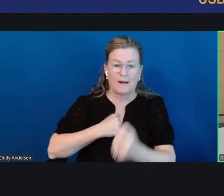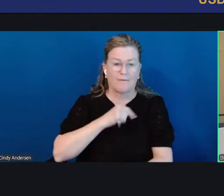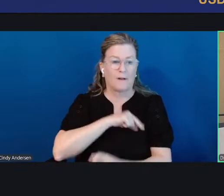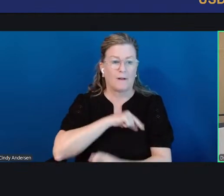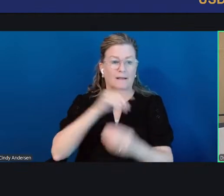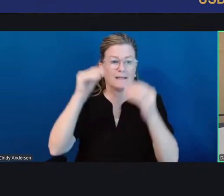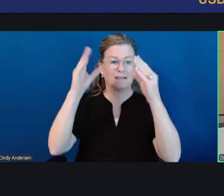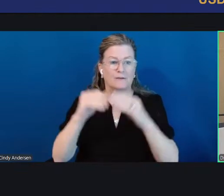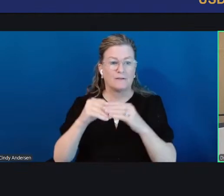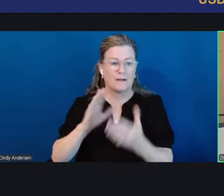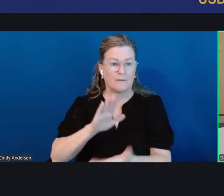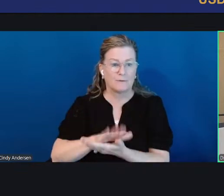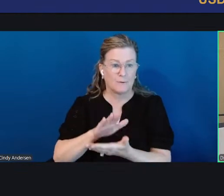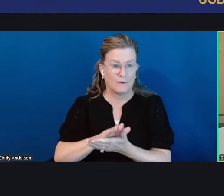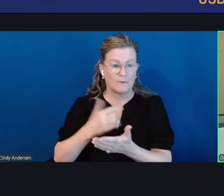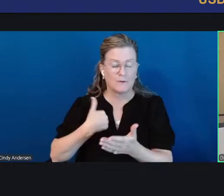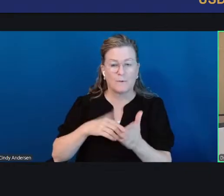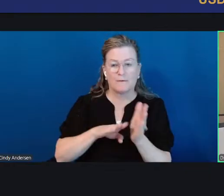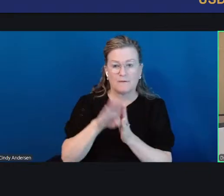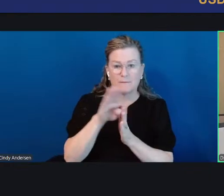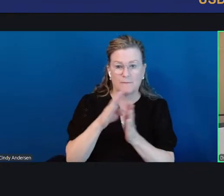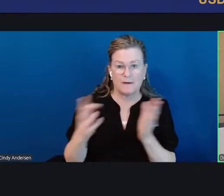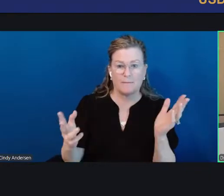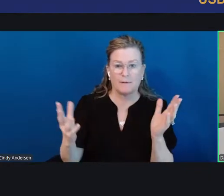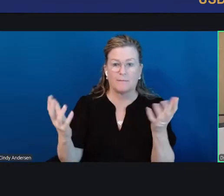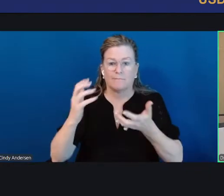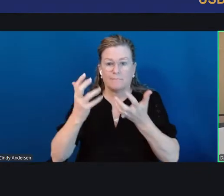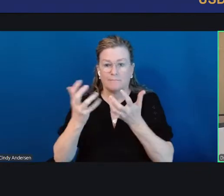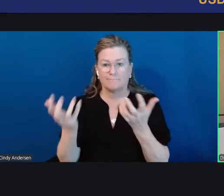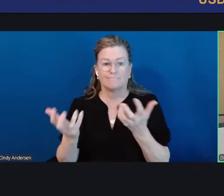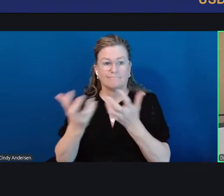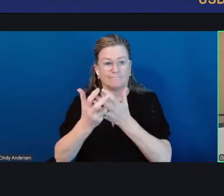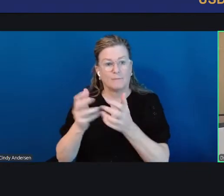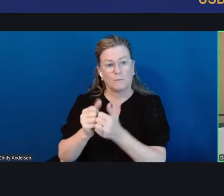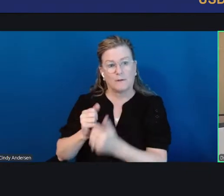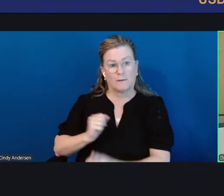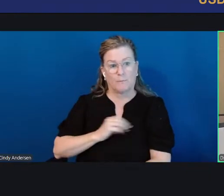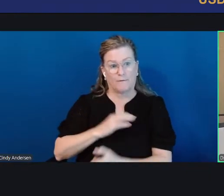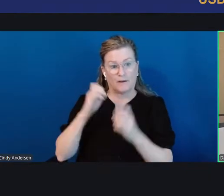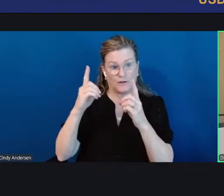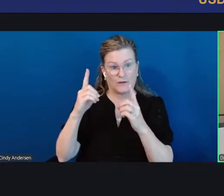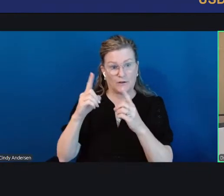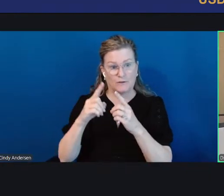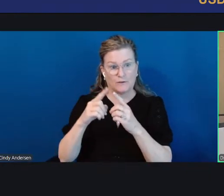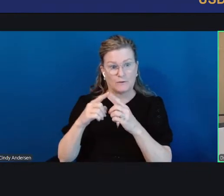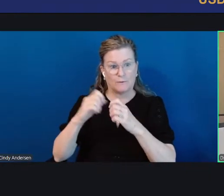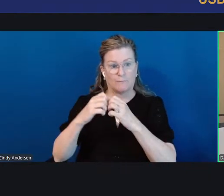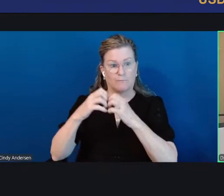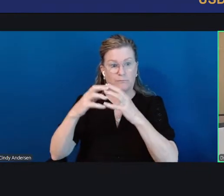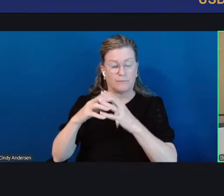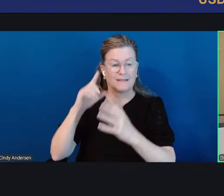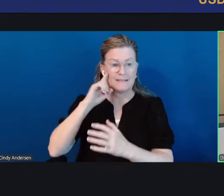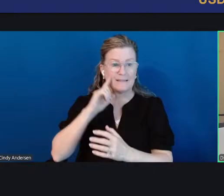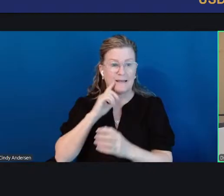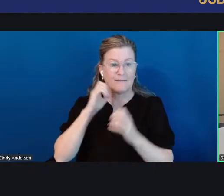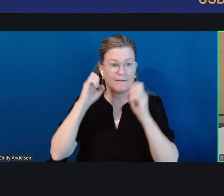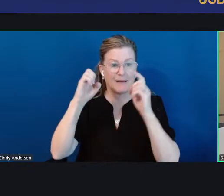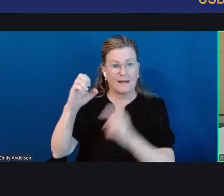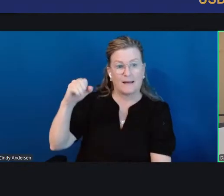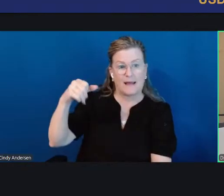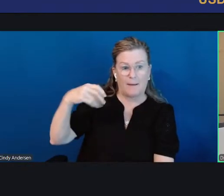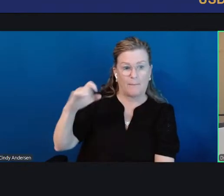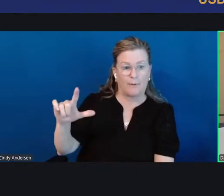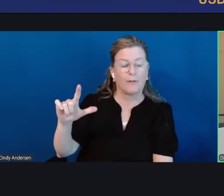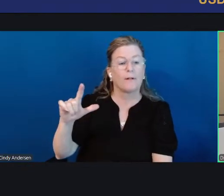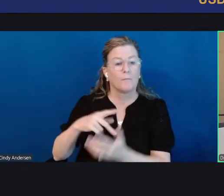we have developed and worked in concert with the Board of Education to get the Deaf Ed Apple program off the ground.